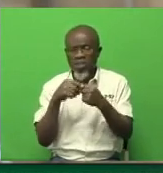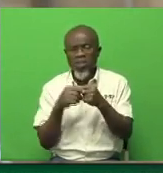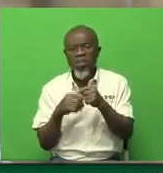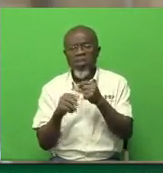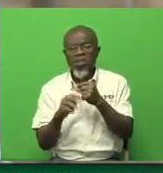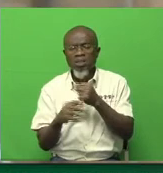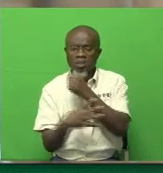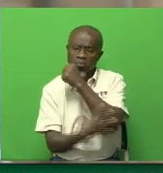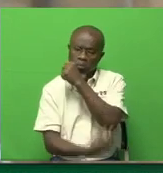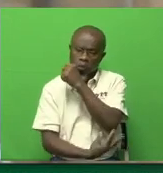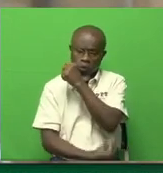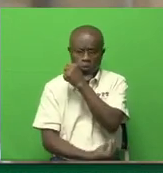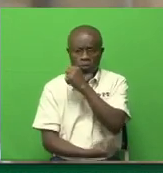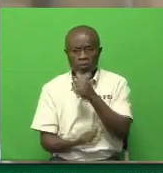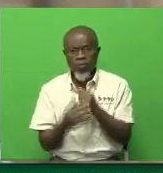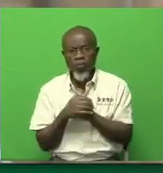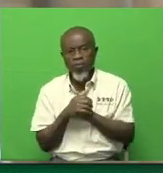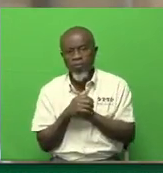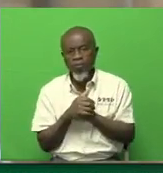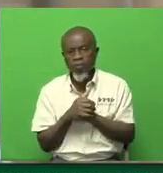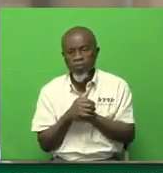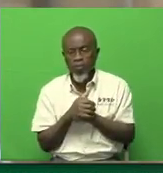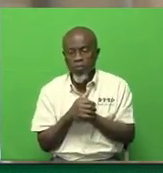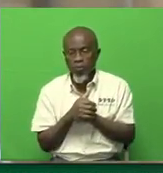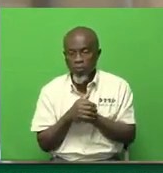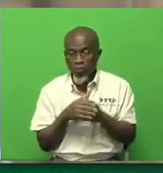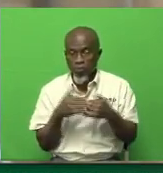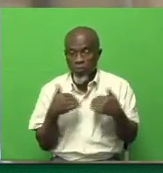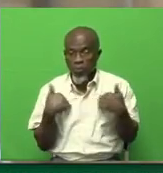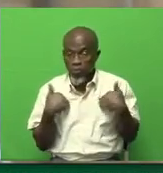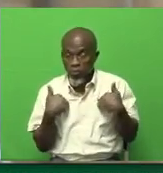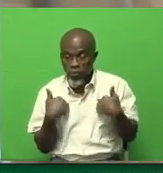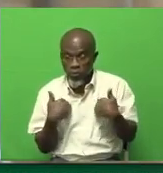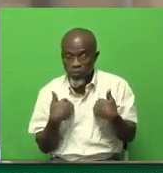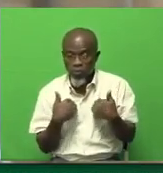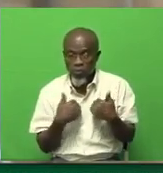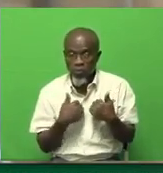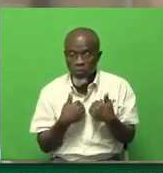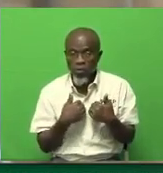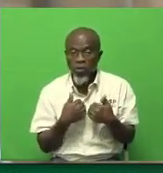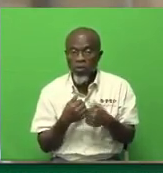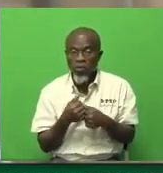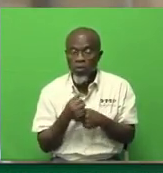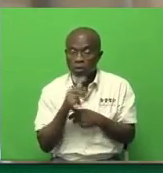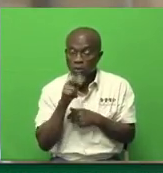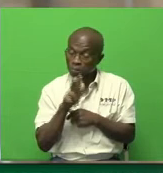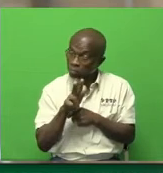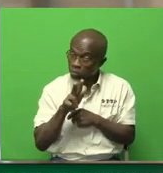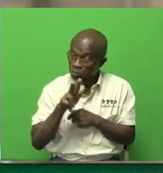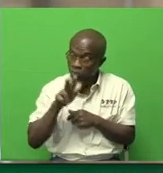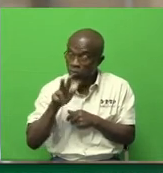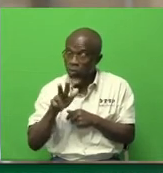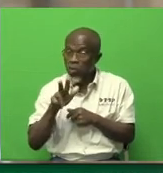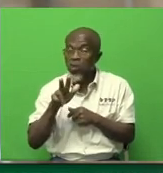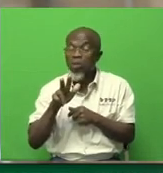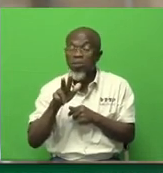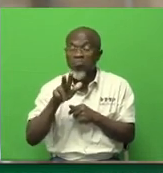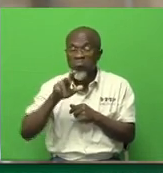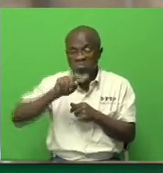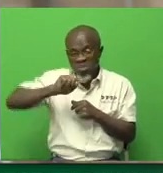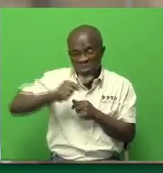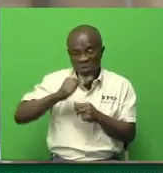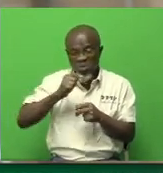a utility assistance program where 13 000 citizens are beneficiary beneficiaries of that program